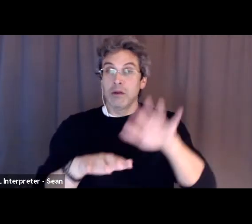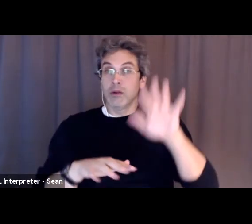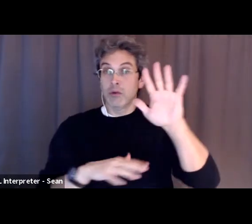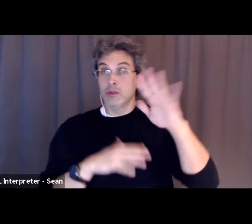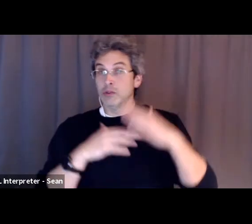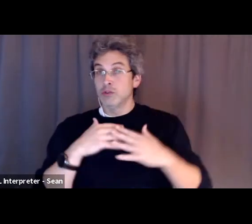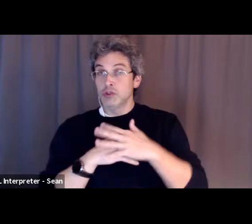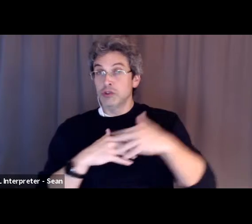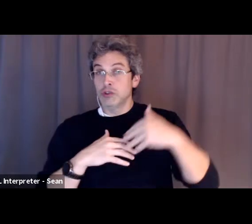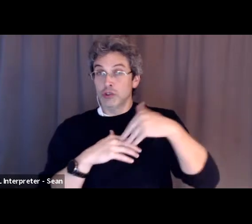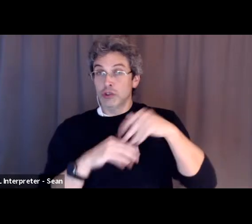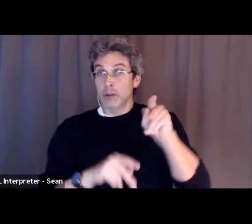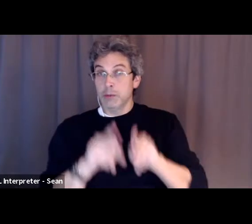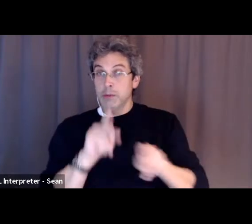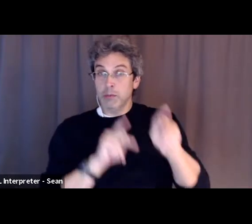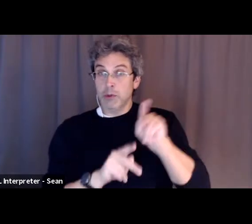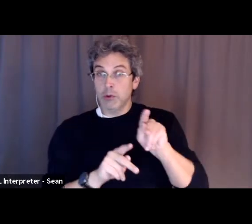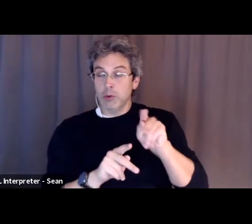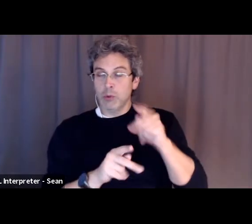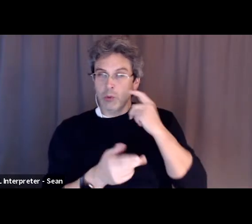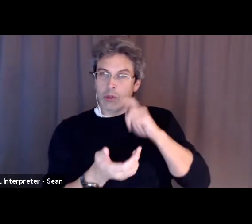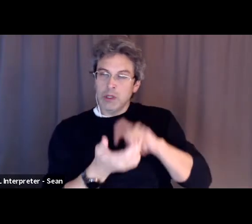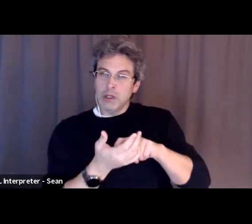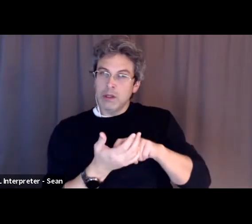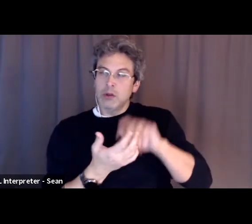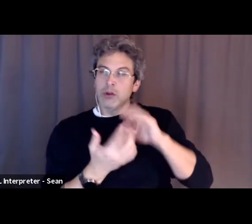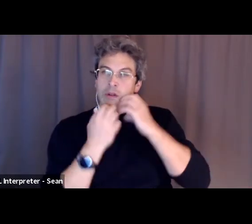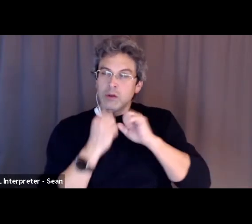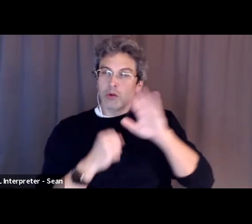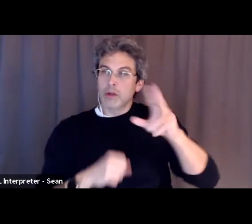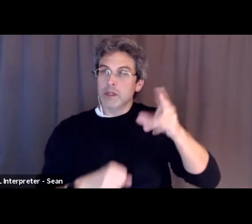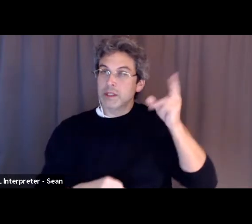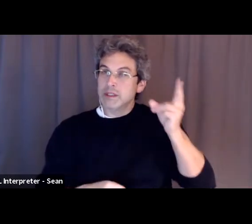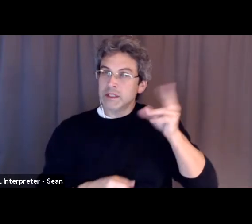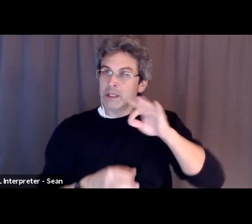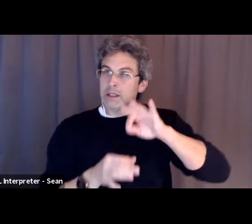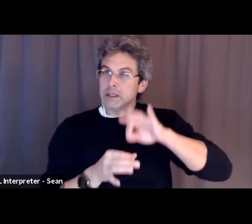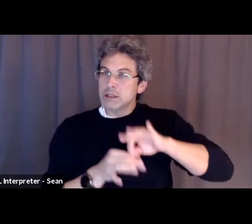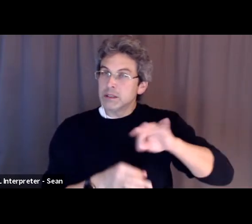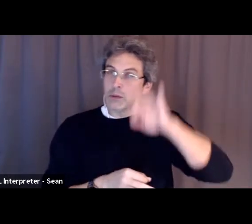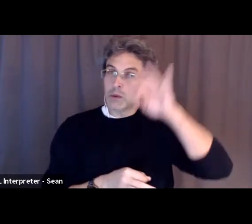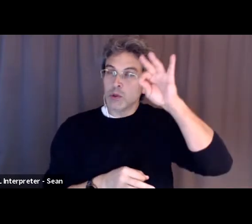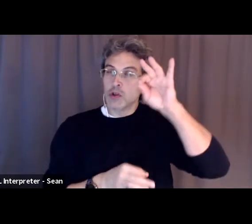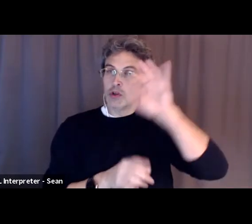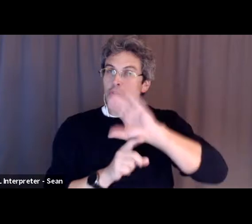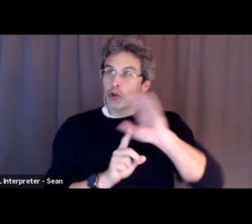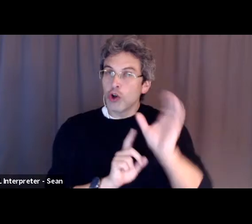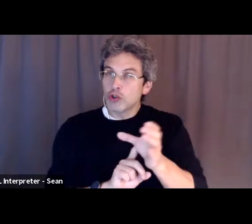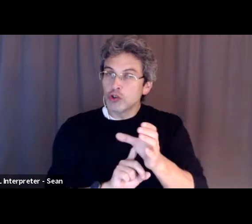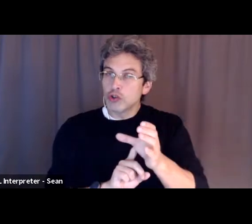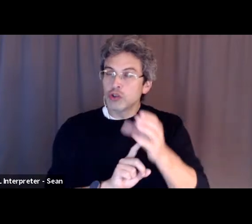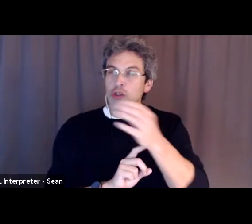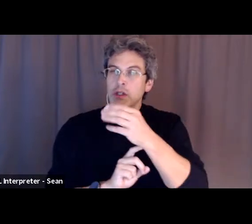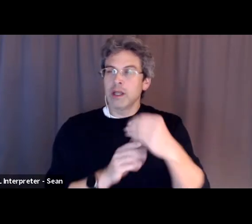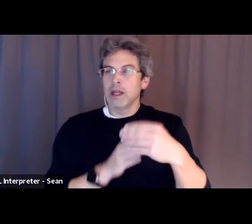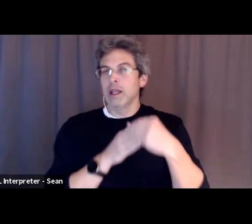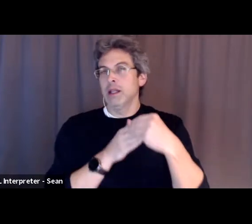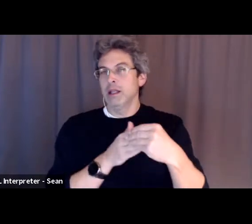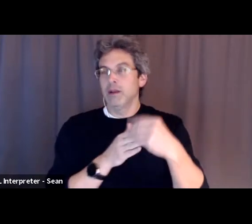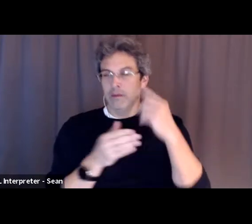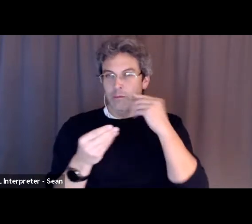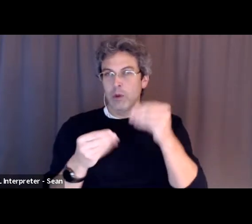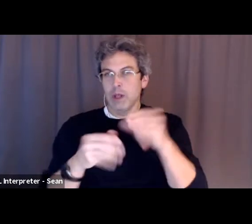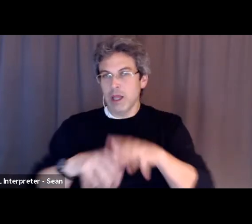peoples, and we recognize their history, spirituality, culture, and stewardship of the